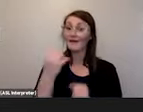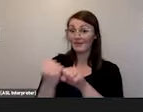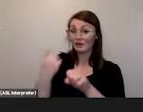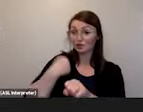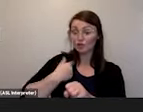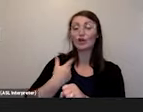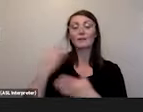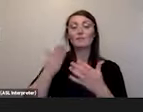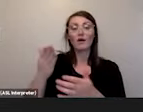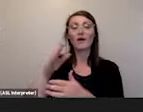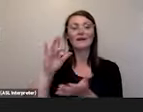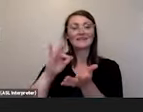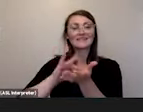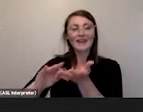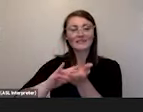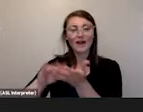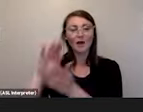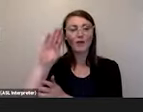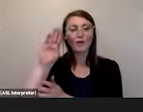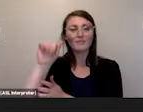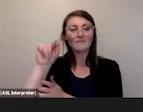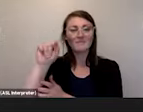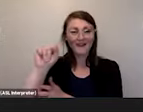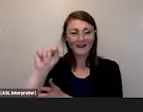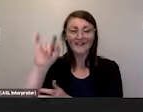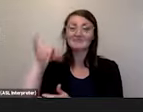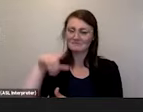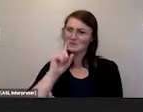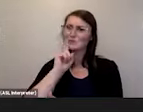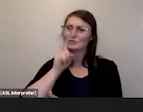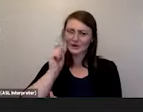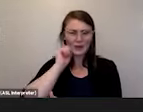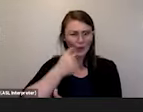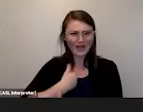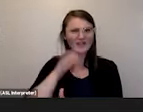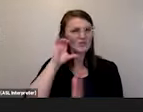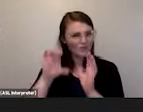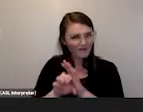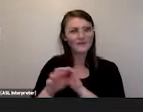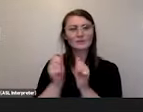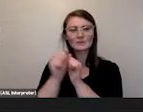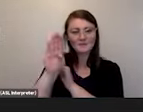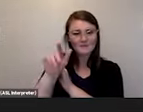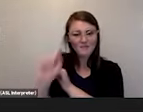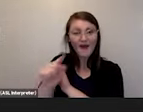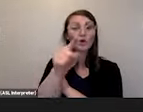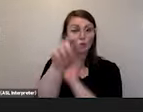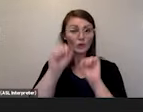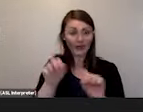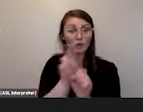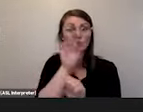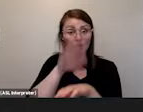some tactile bats. So that was another application. We had these graphics of bats, and you can put them on this